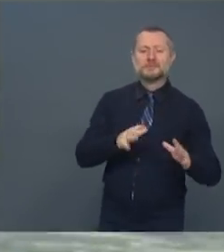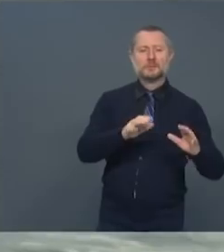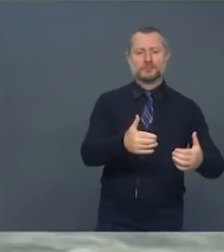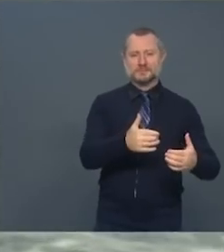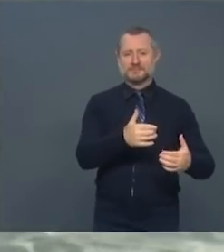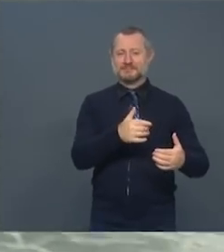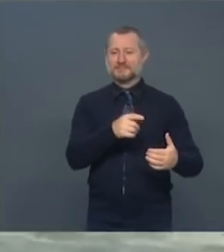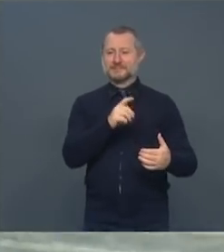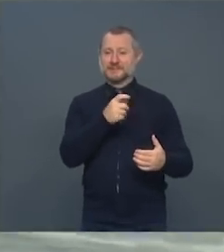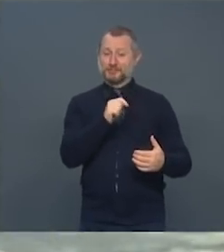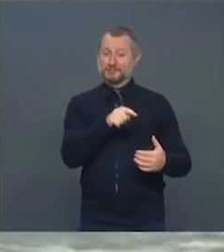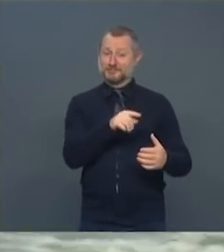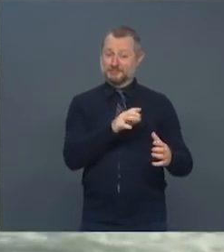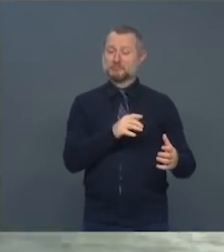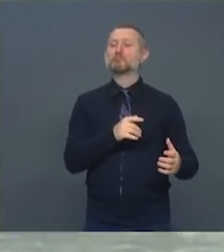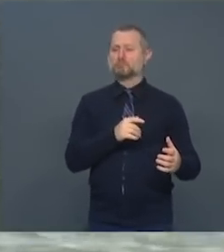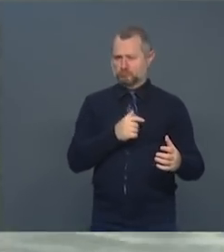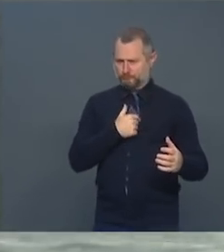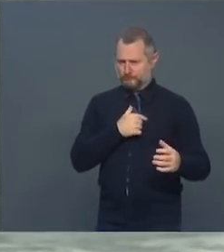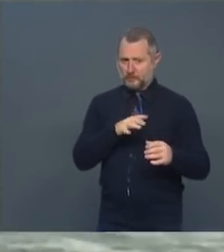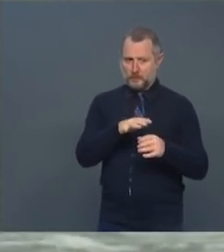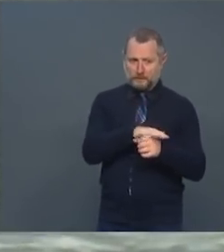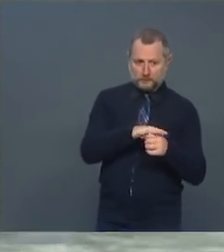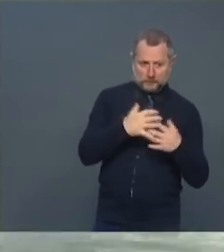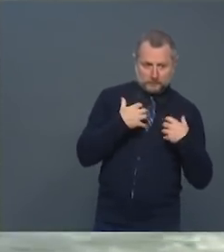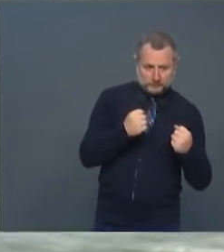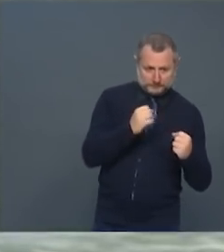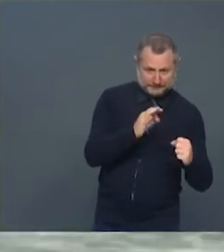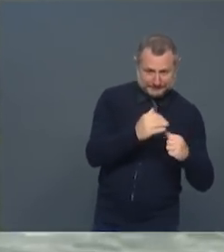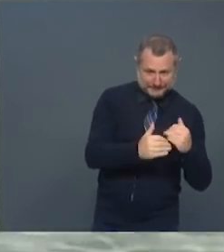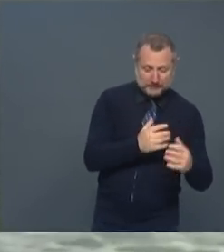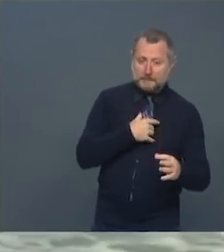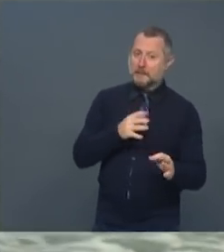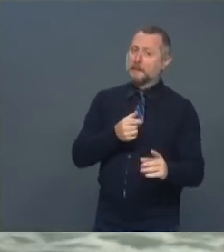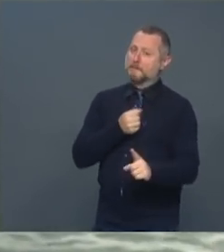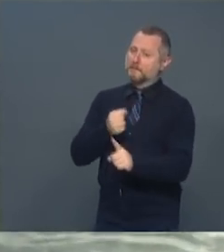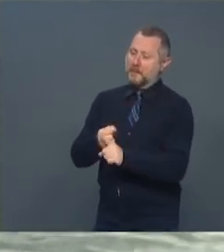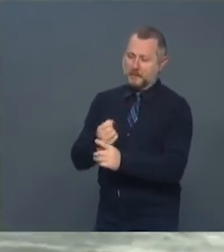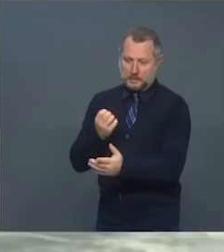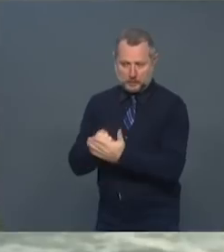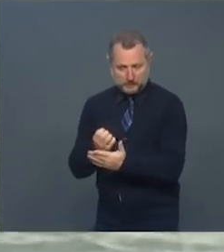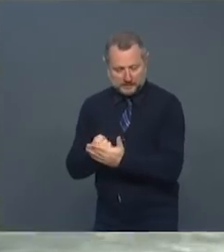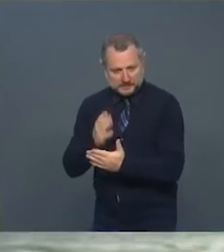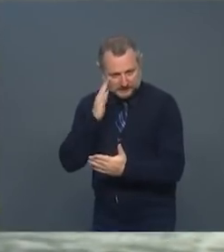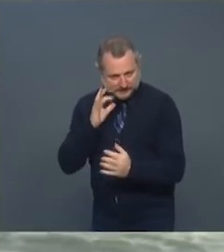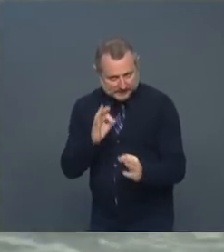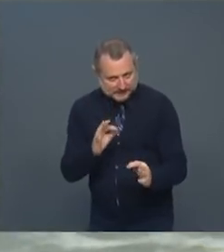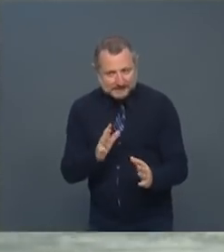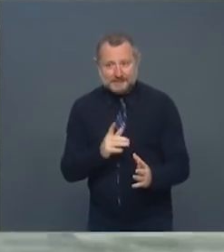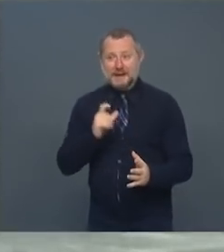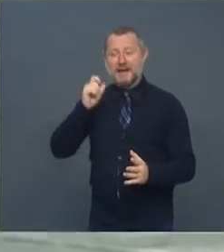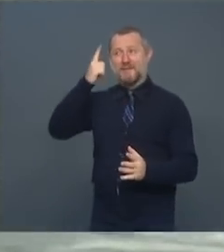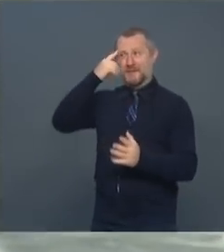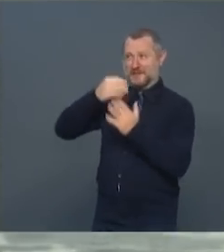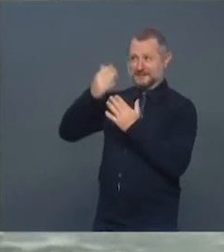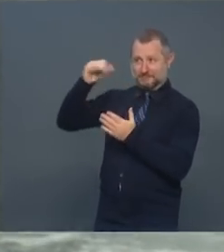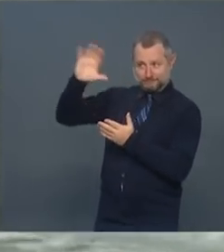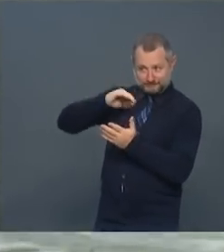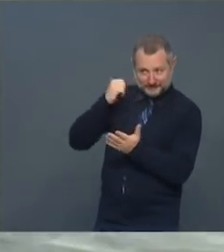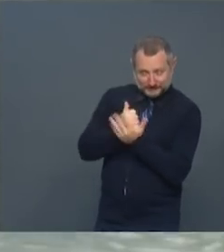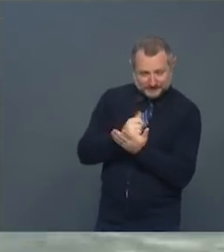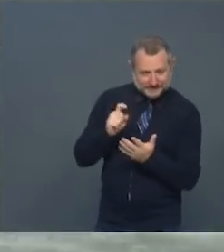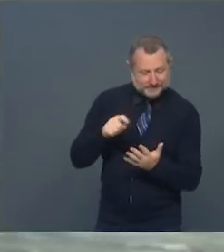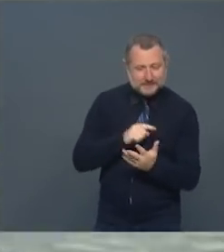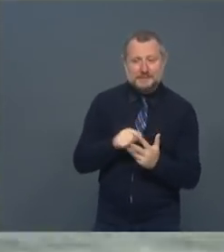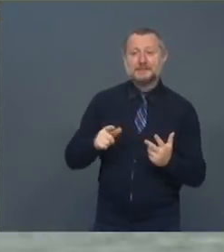from COVID. We have economic damage. Fine. Let government stimulate the economy and let us do the